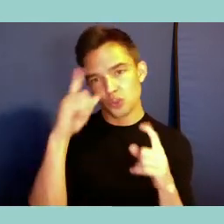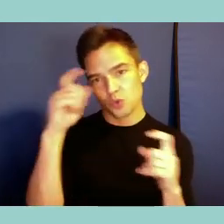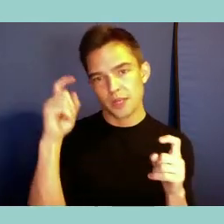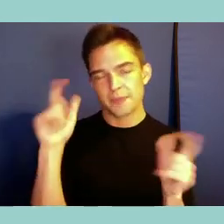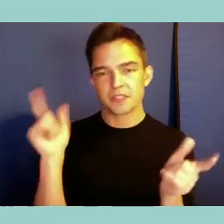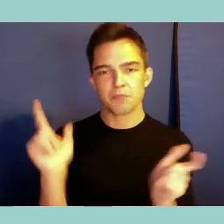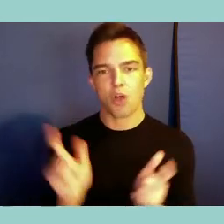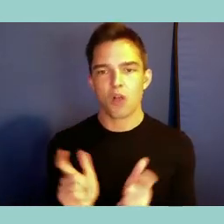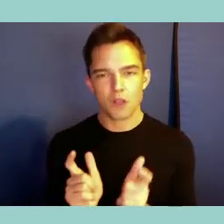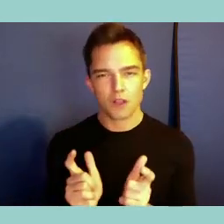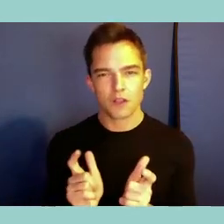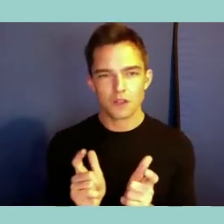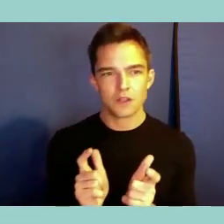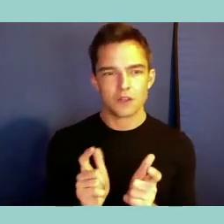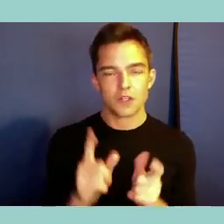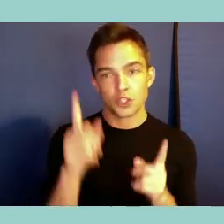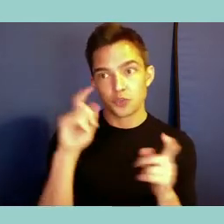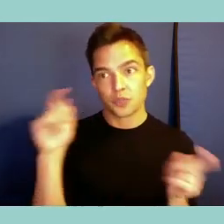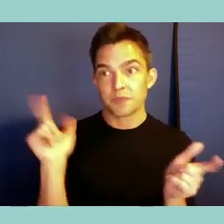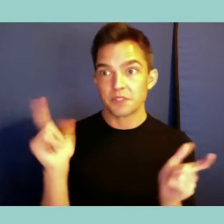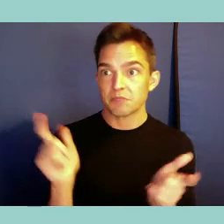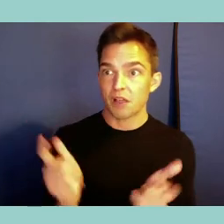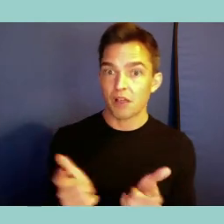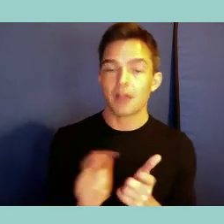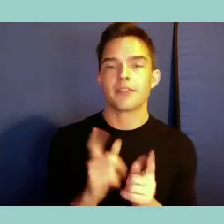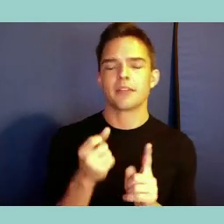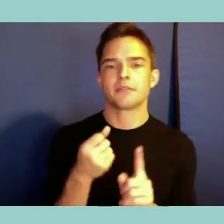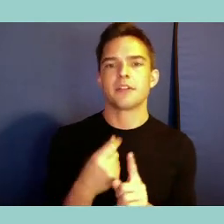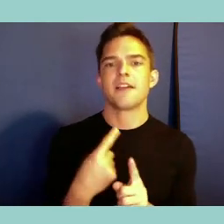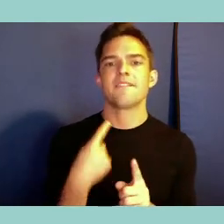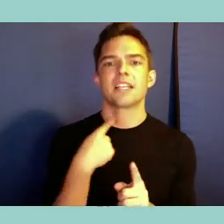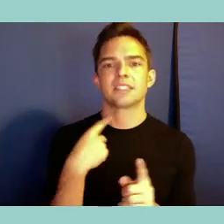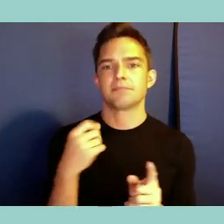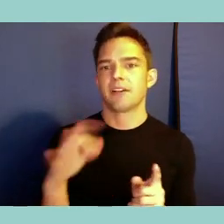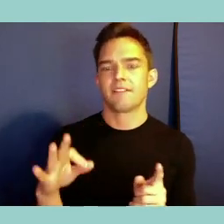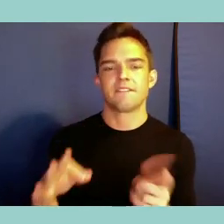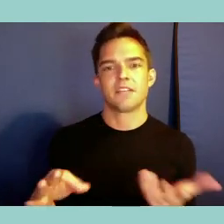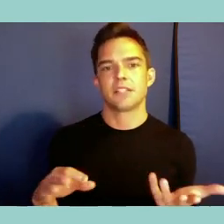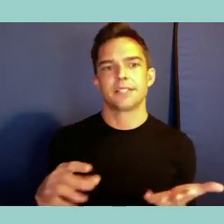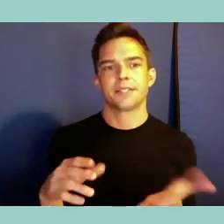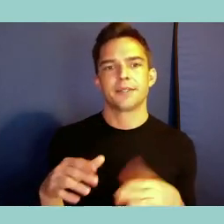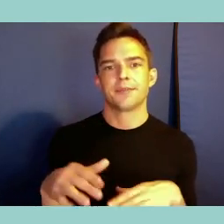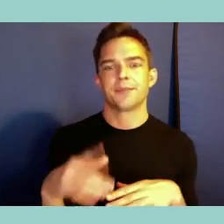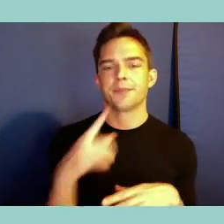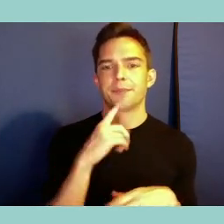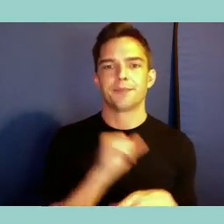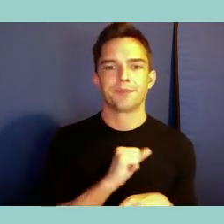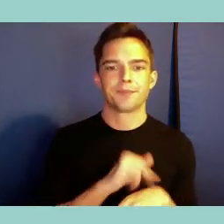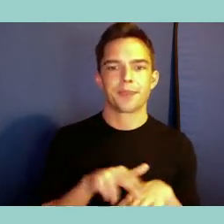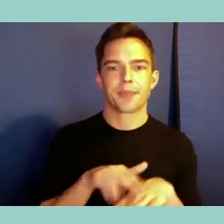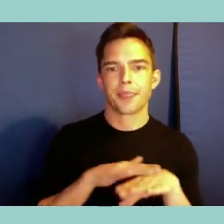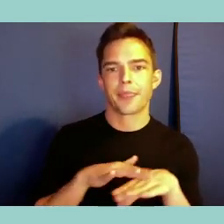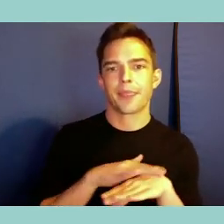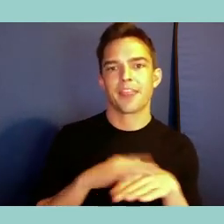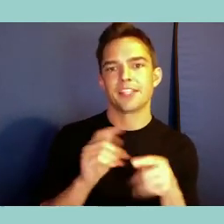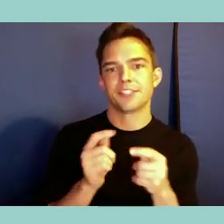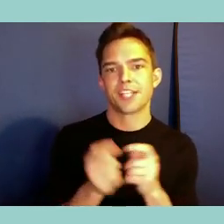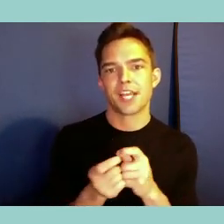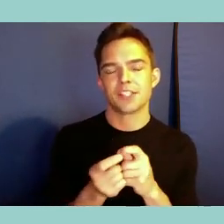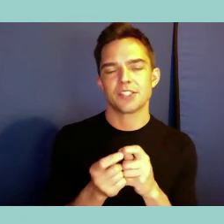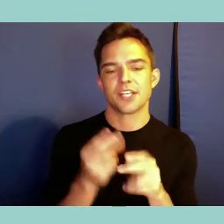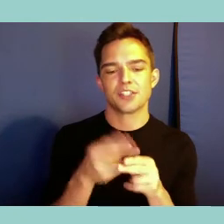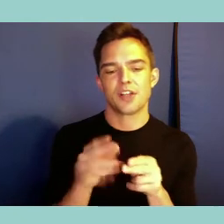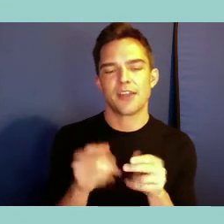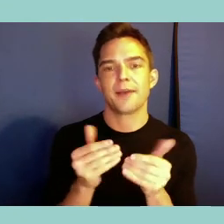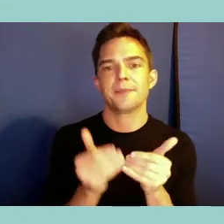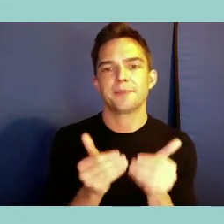small, that we will dream small and fall victim to minuscule change and call it progress. I'll